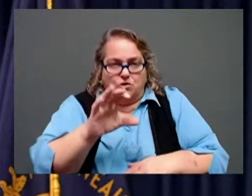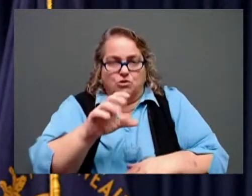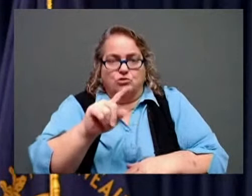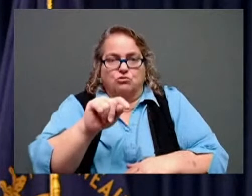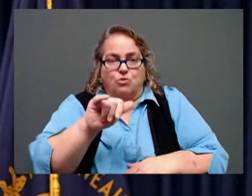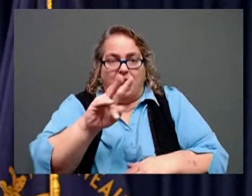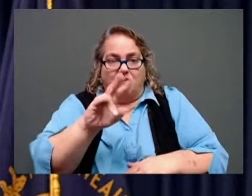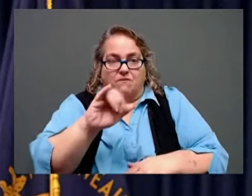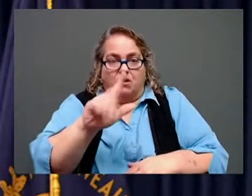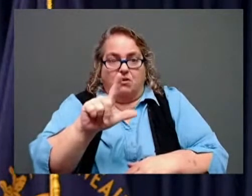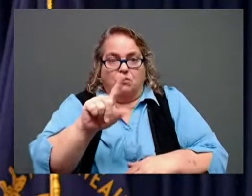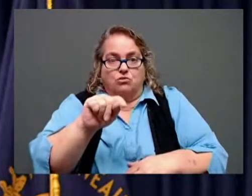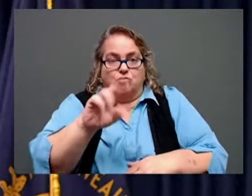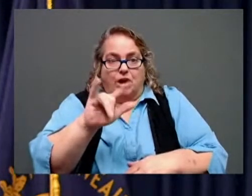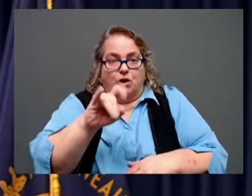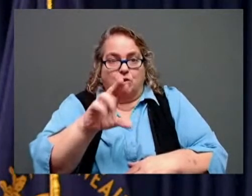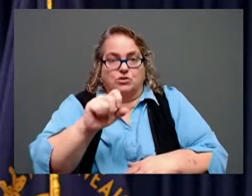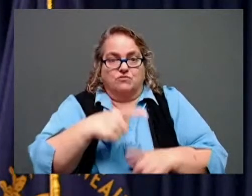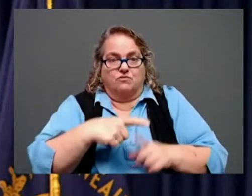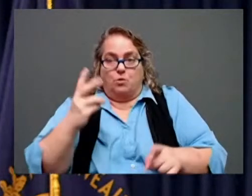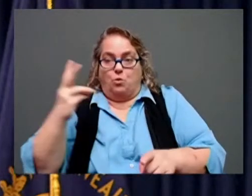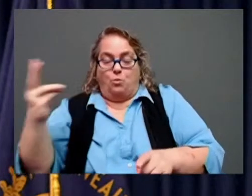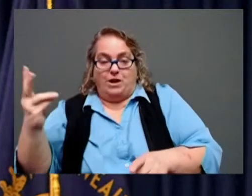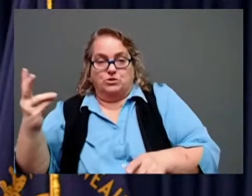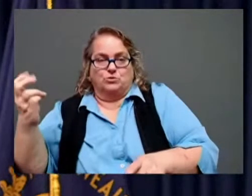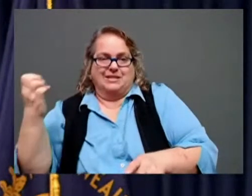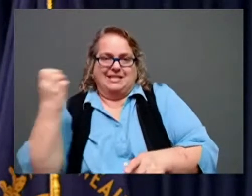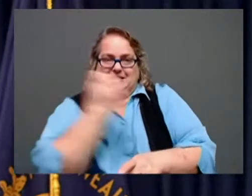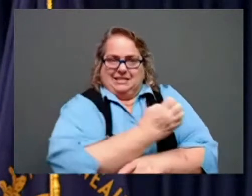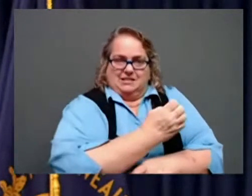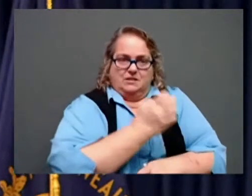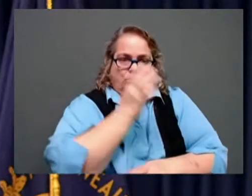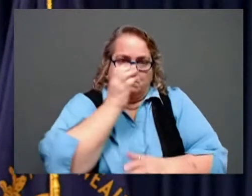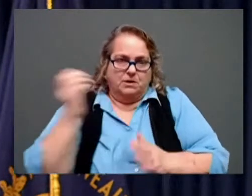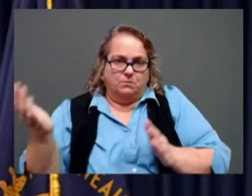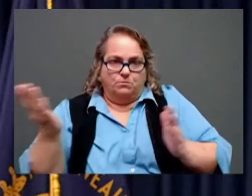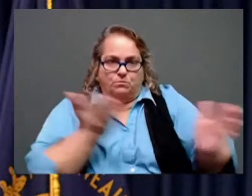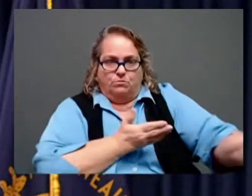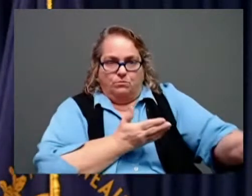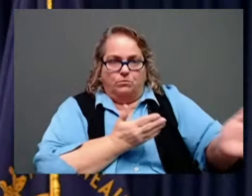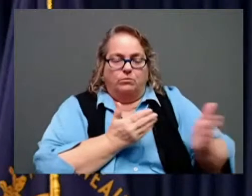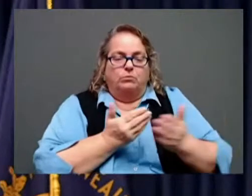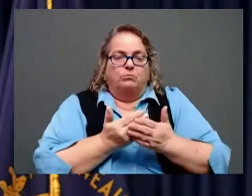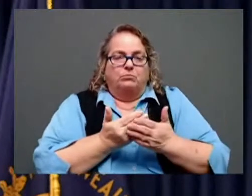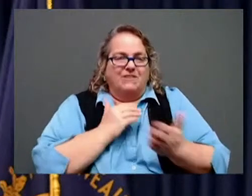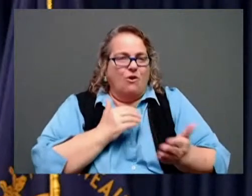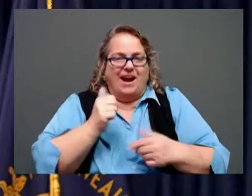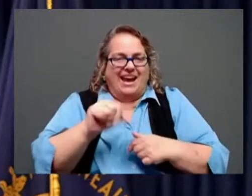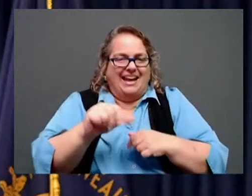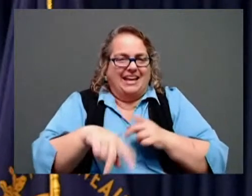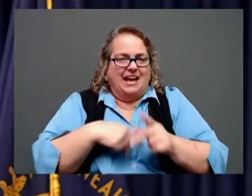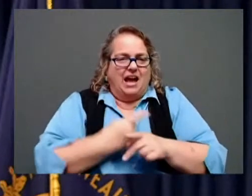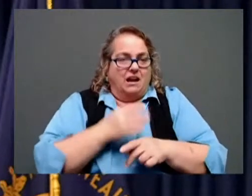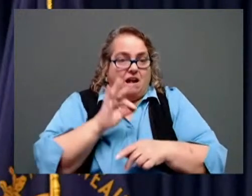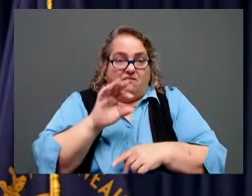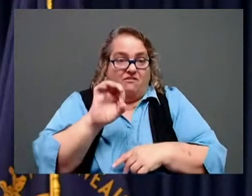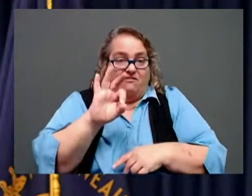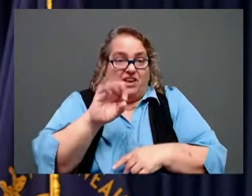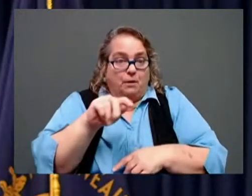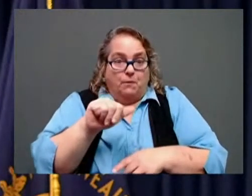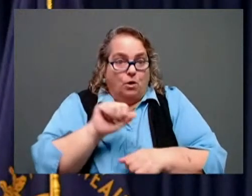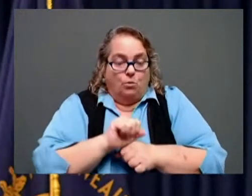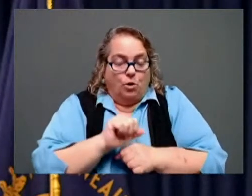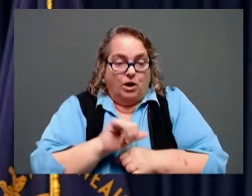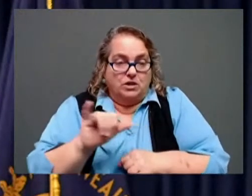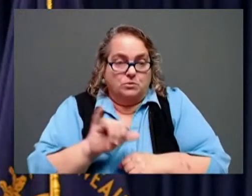from the west to the east. That's before any type of FEMA work as well. A huge issue,